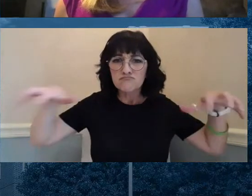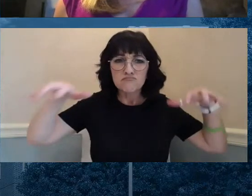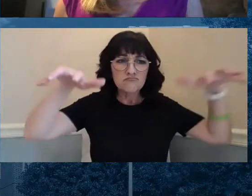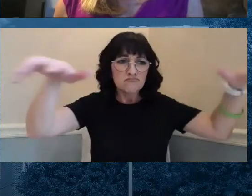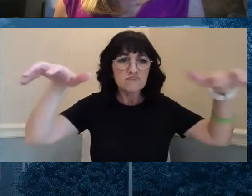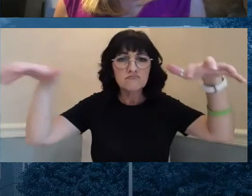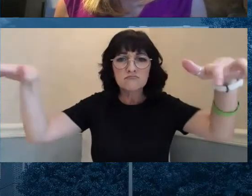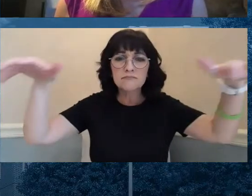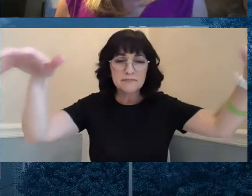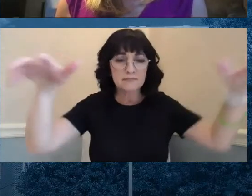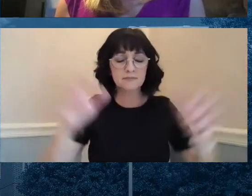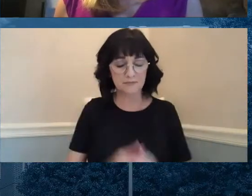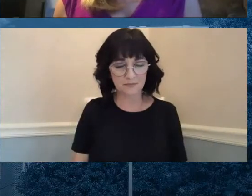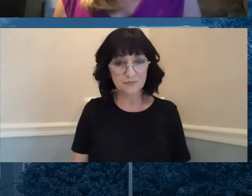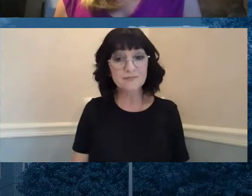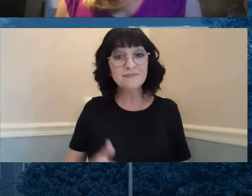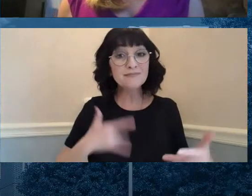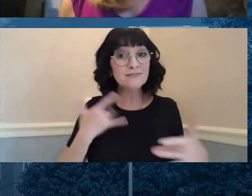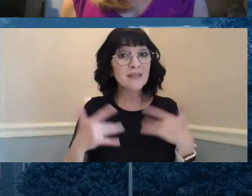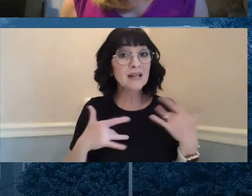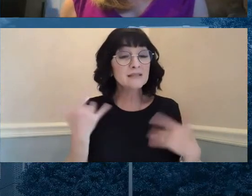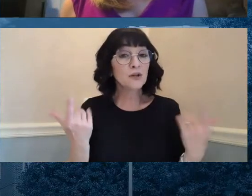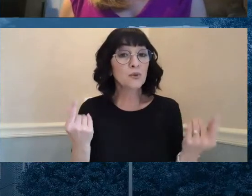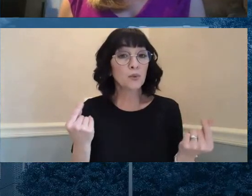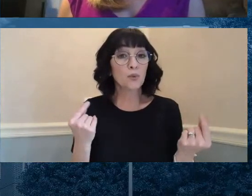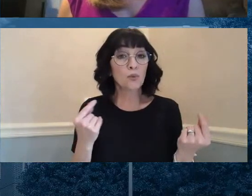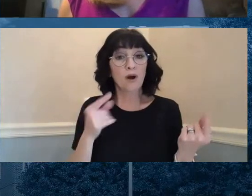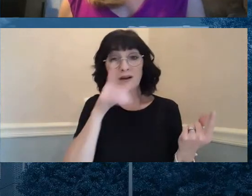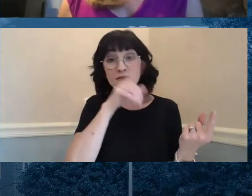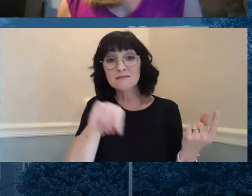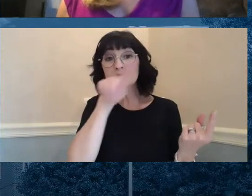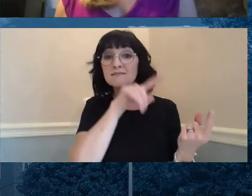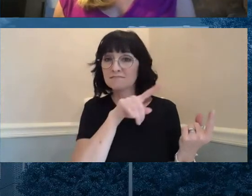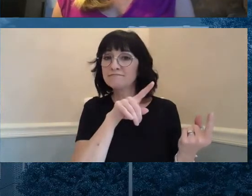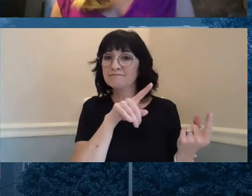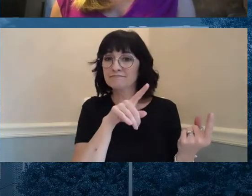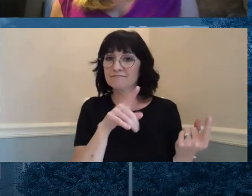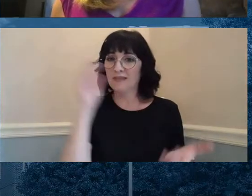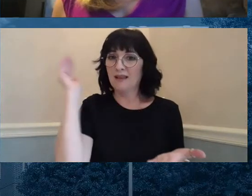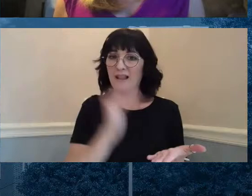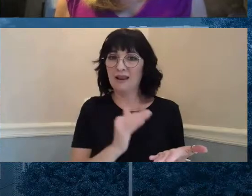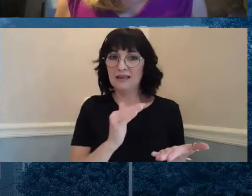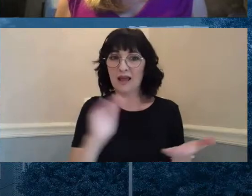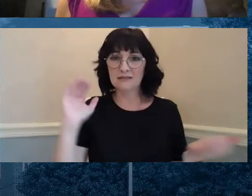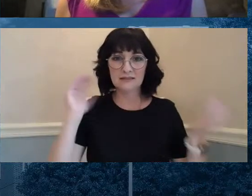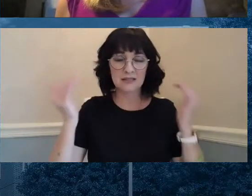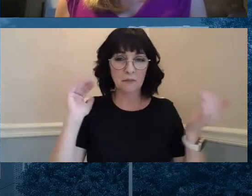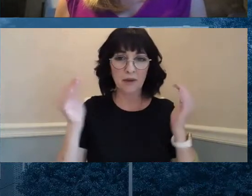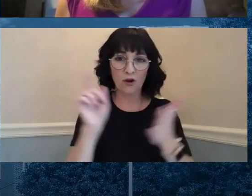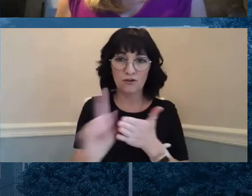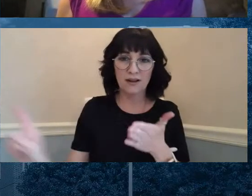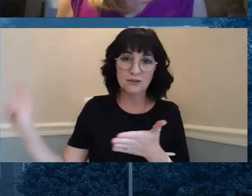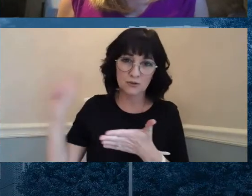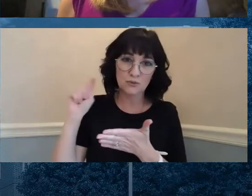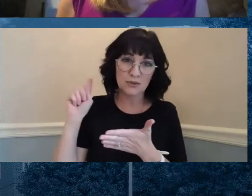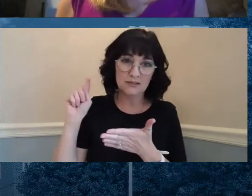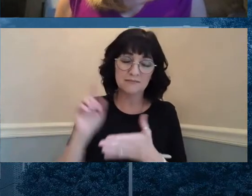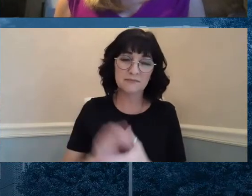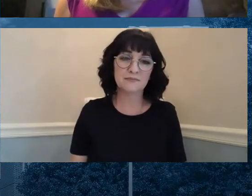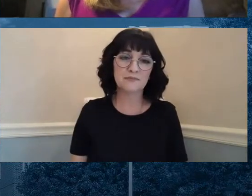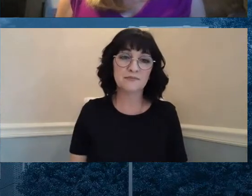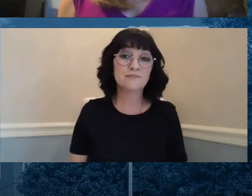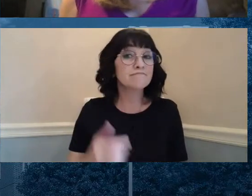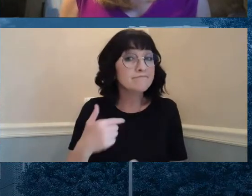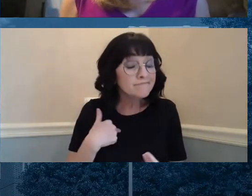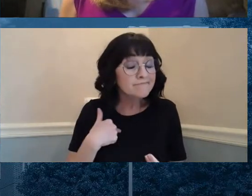What is exciting is that all of those indicators are down some since last week. And though, as we've been saying, we